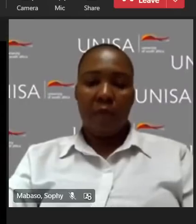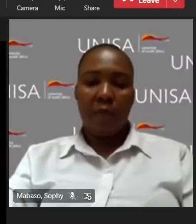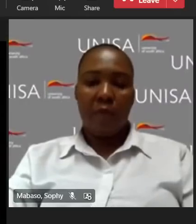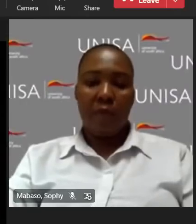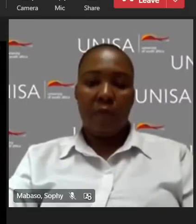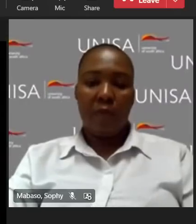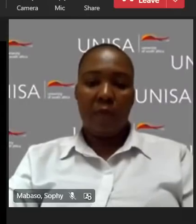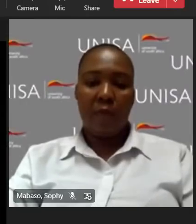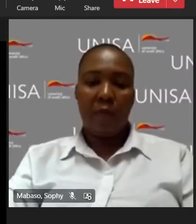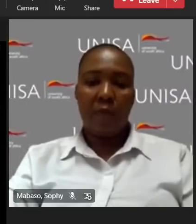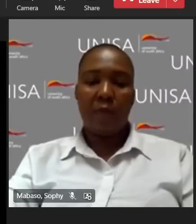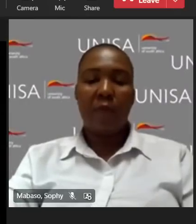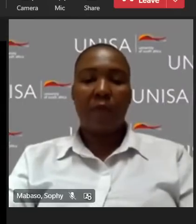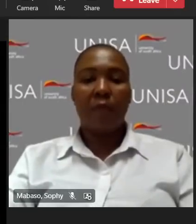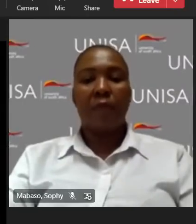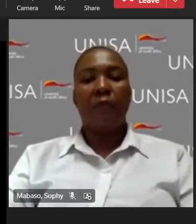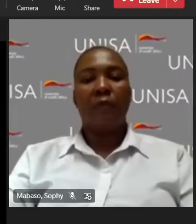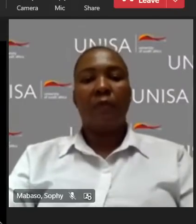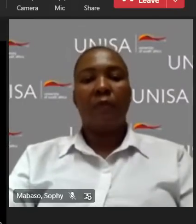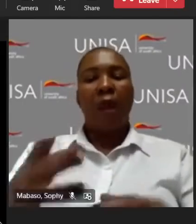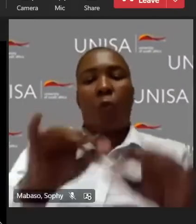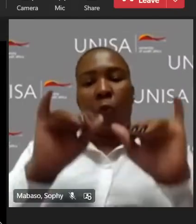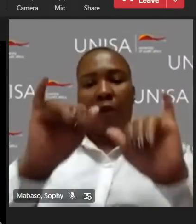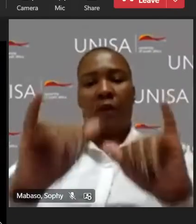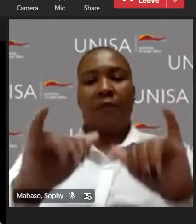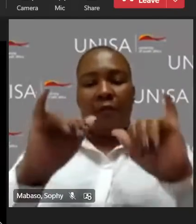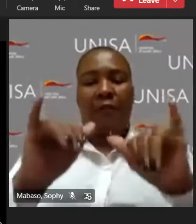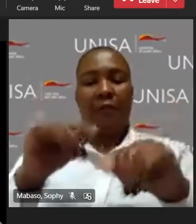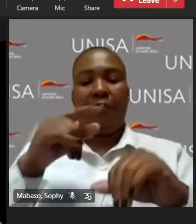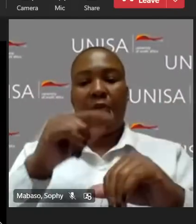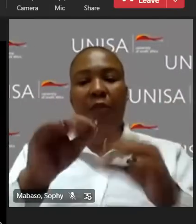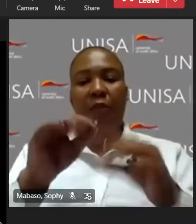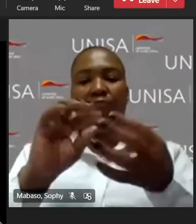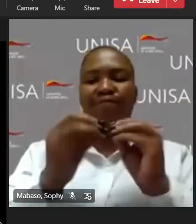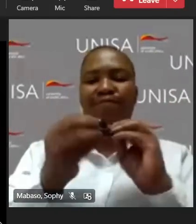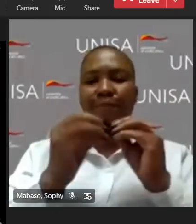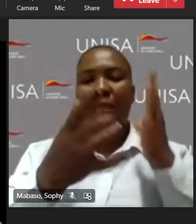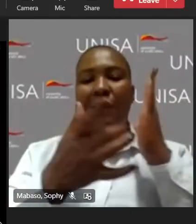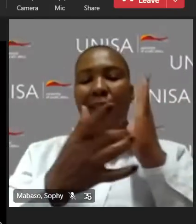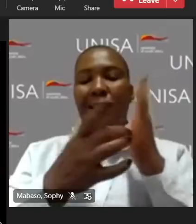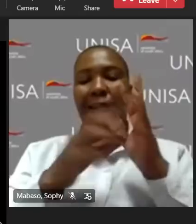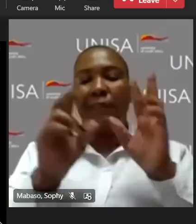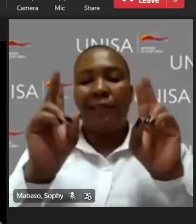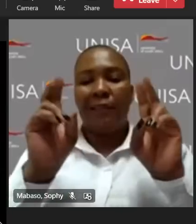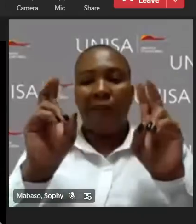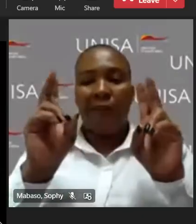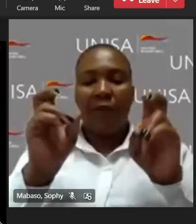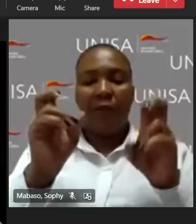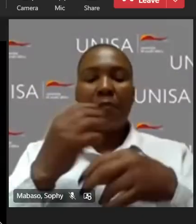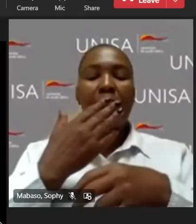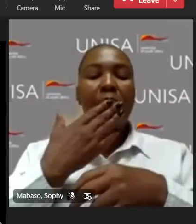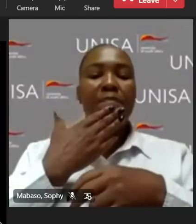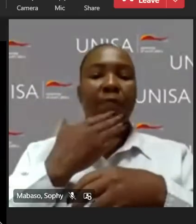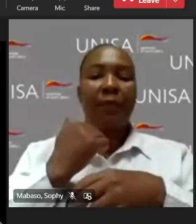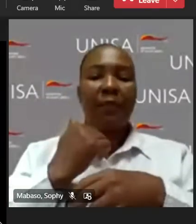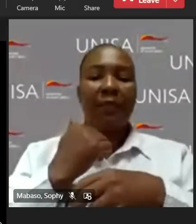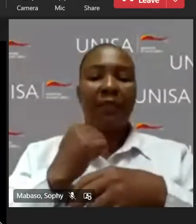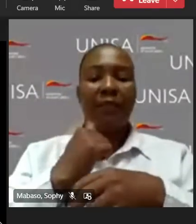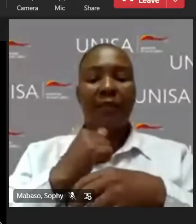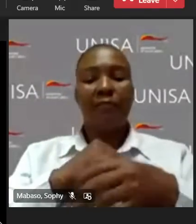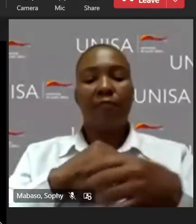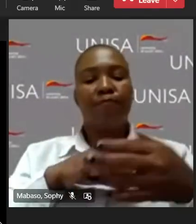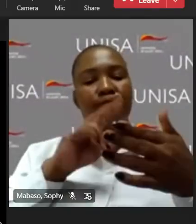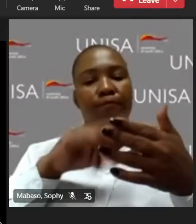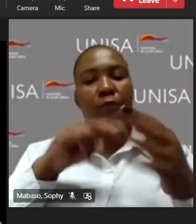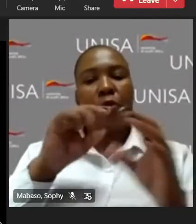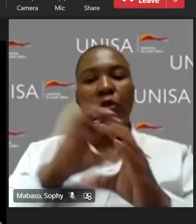While she's sorting the technical issues on her side, please just check on the chat. You will see